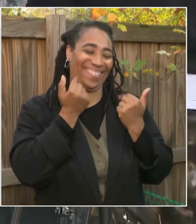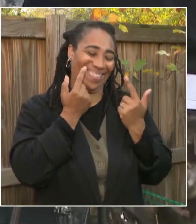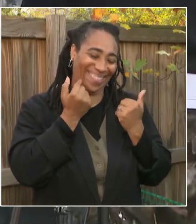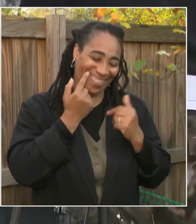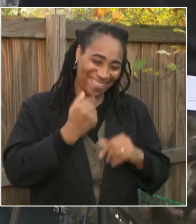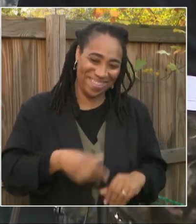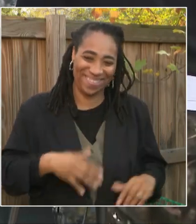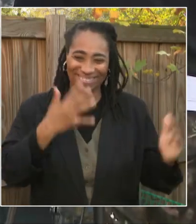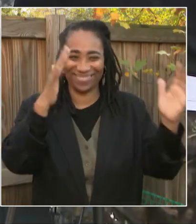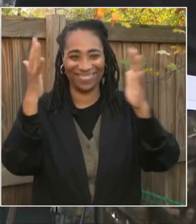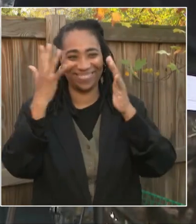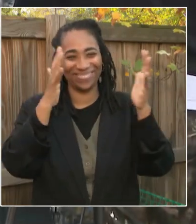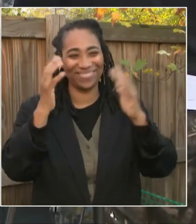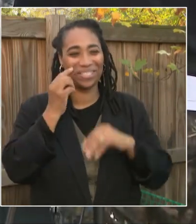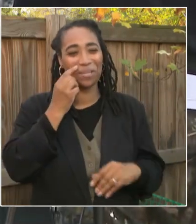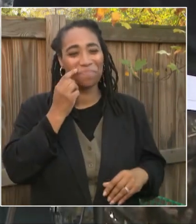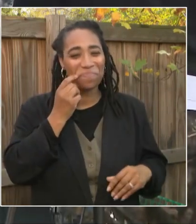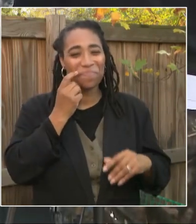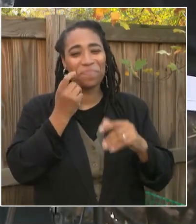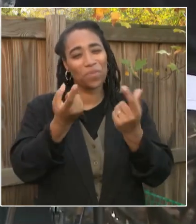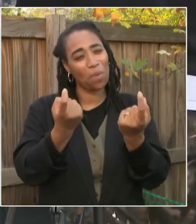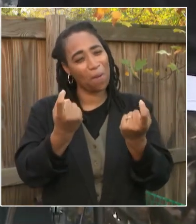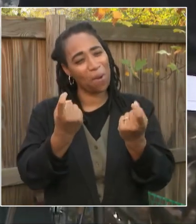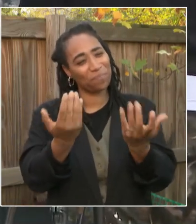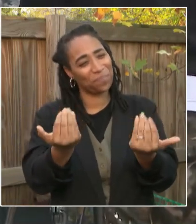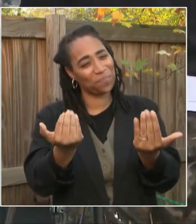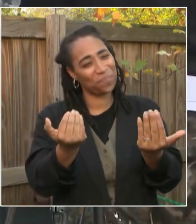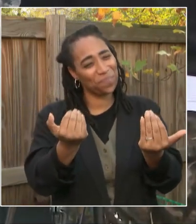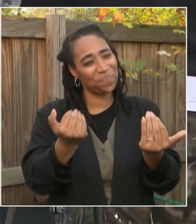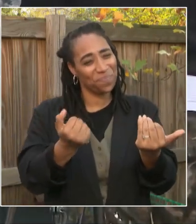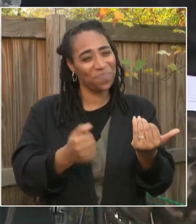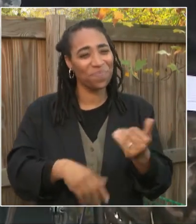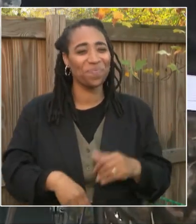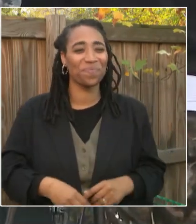Come on, one more time for Brother Charles Stevenson, the author of The Beat.